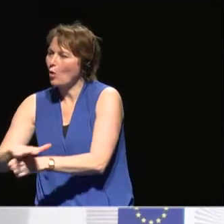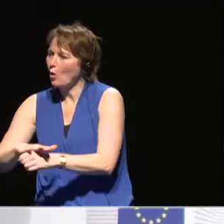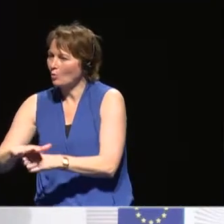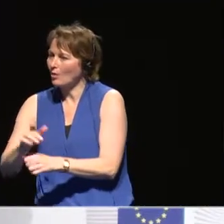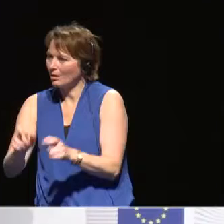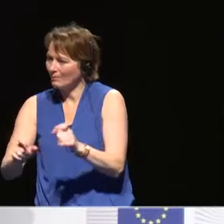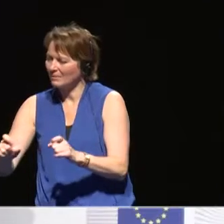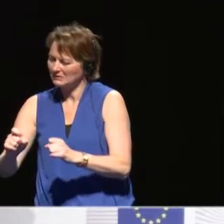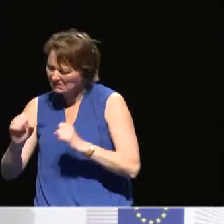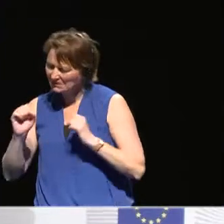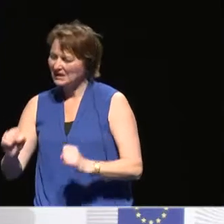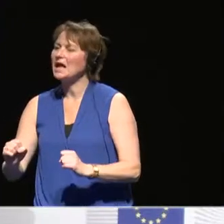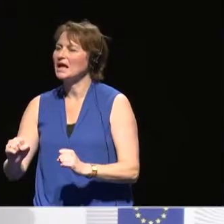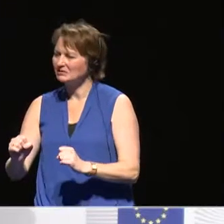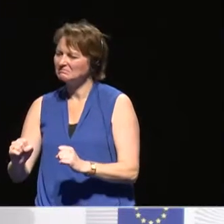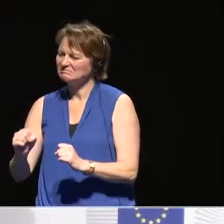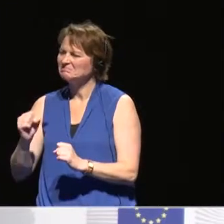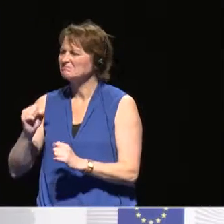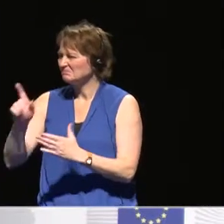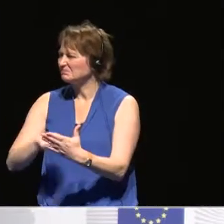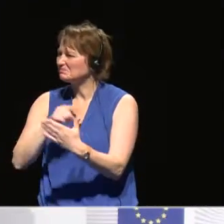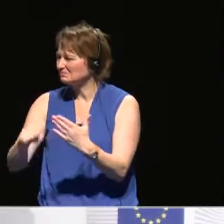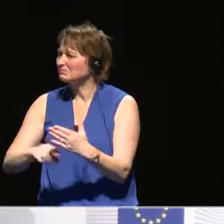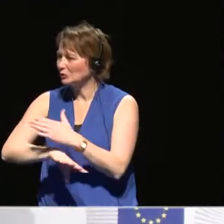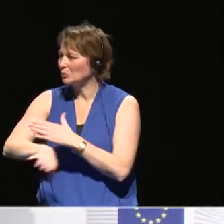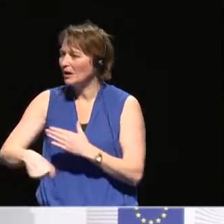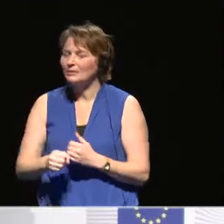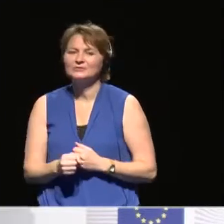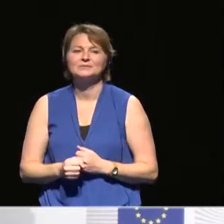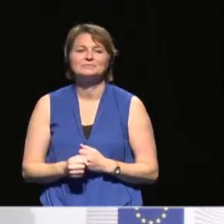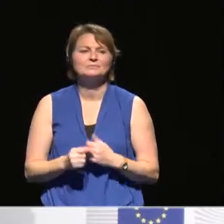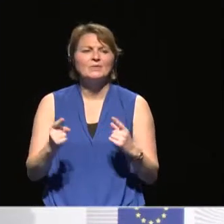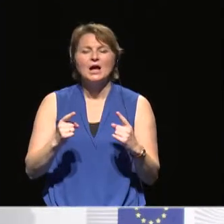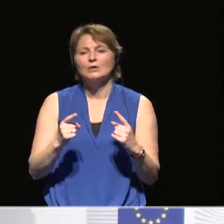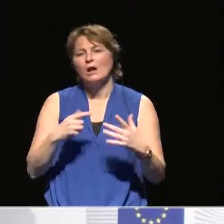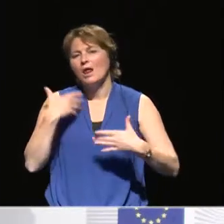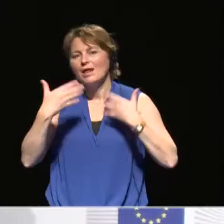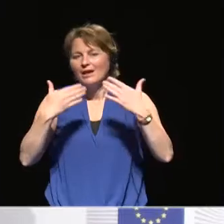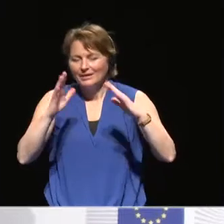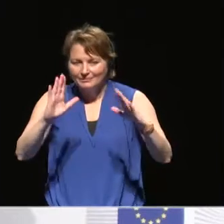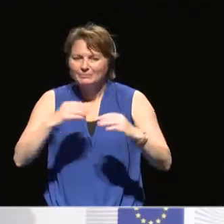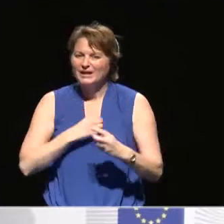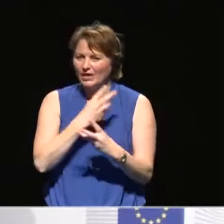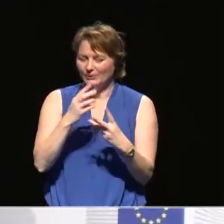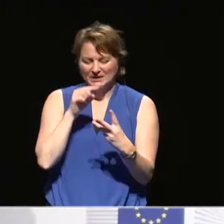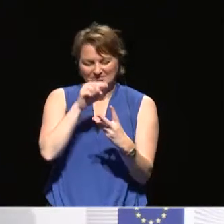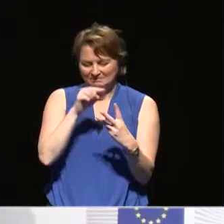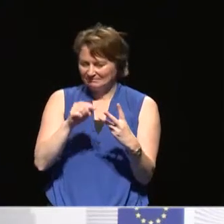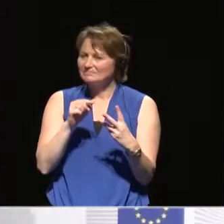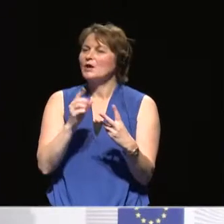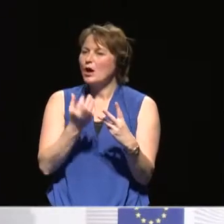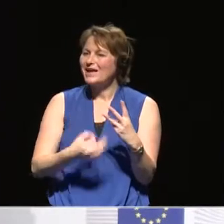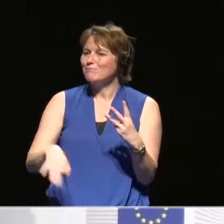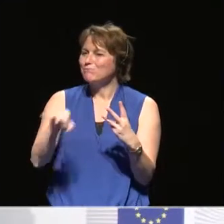my speech too long, but let me just highlight, based on my experience, 3 key strategies that I think all aid agencies should think when it comes